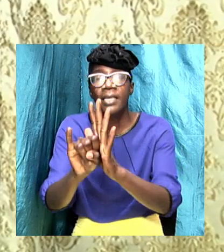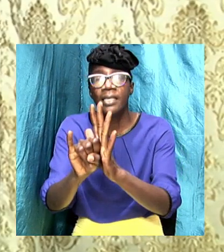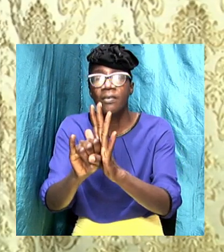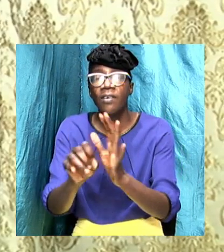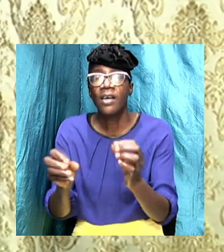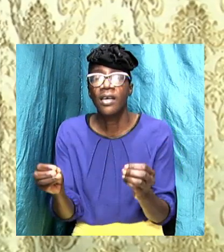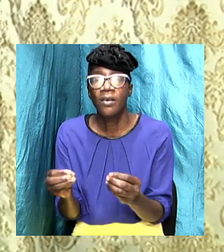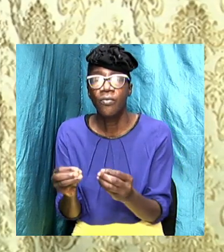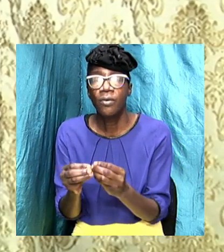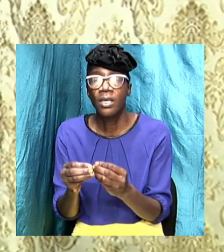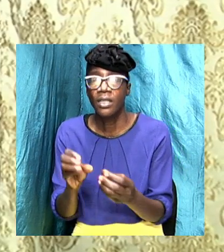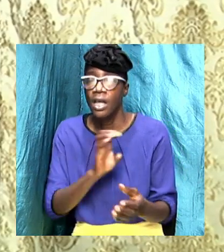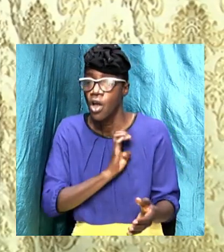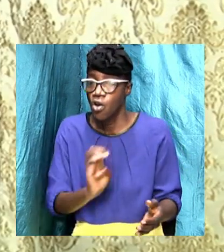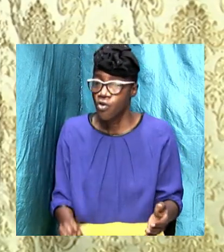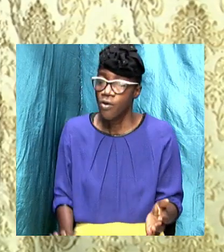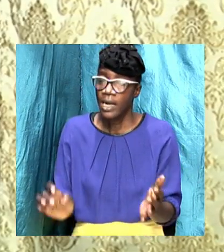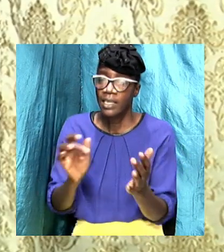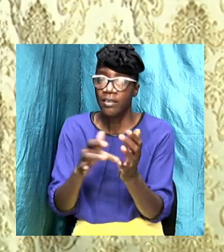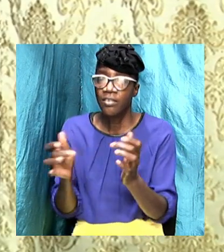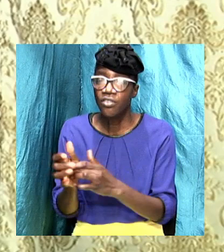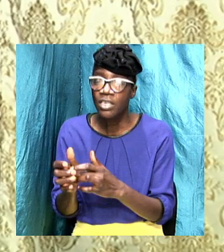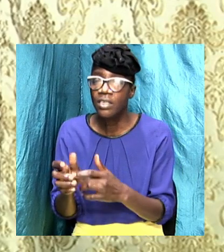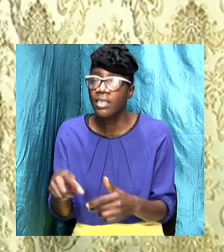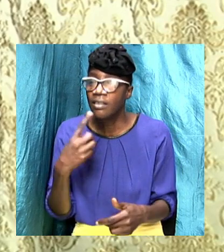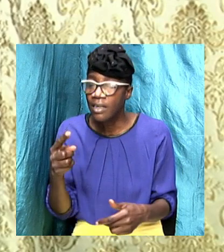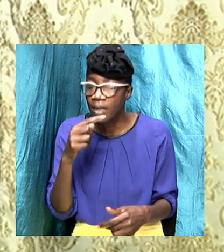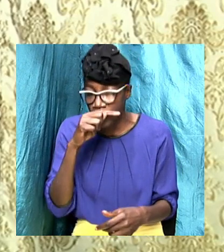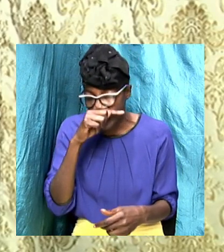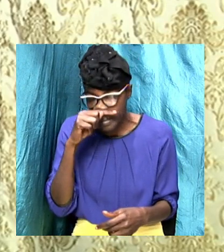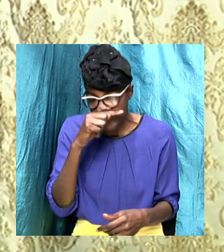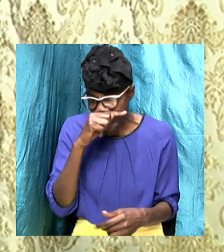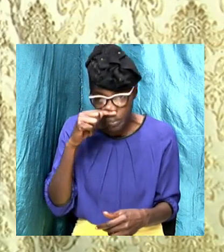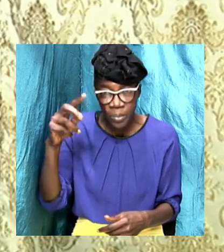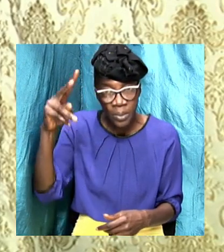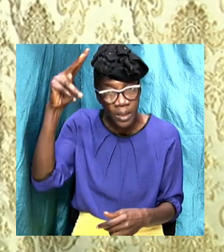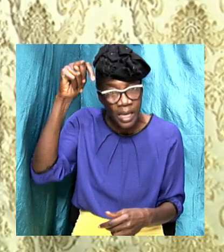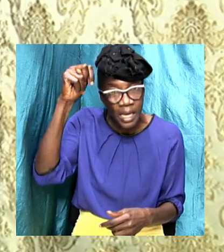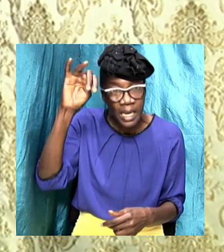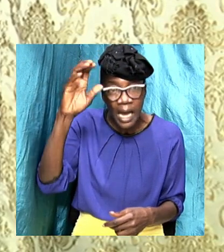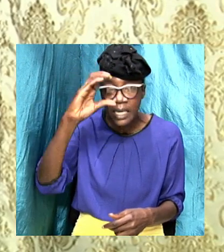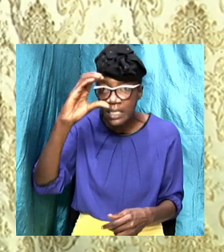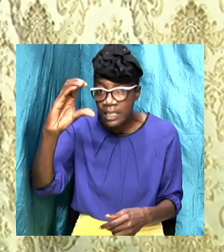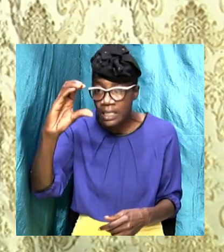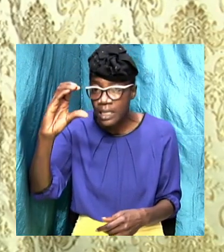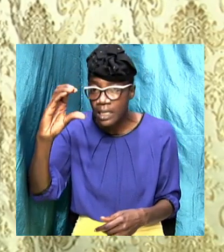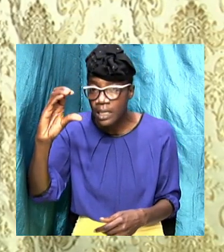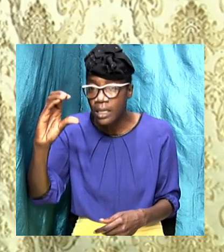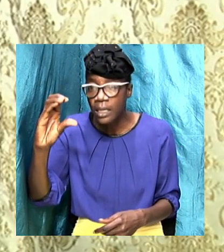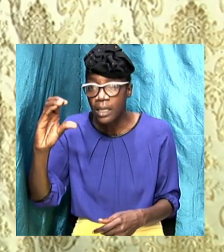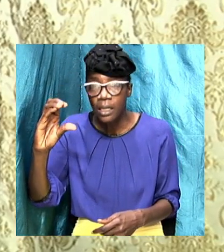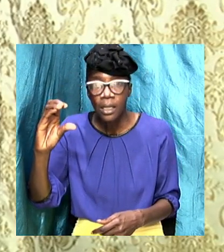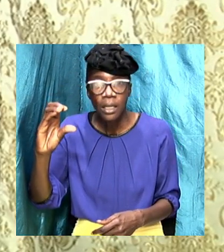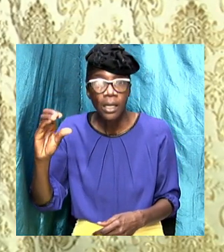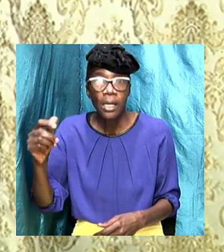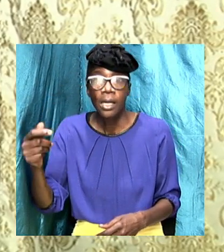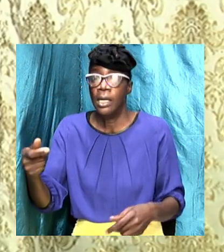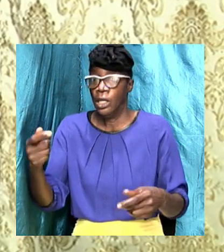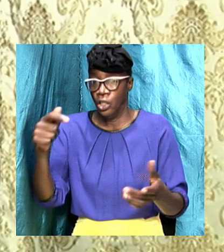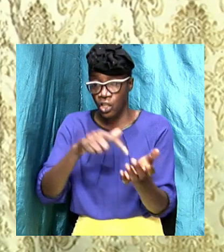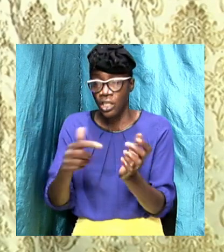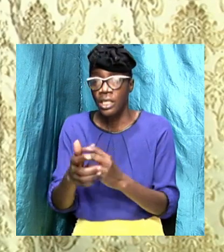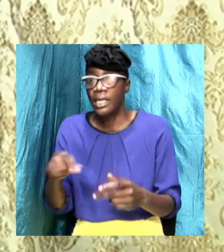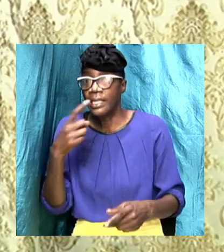with Christ. Jesus said to Nicodemus, marvel not, I say unto thee, you must be born